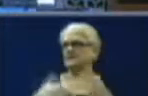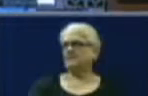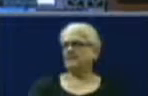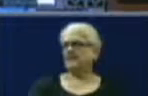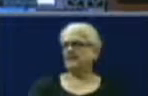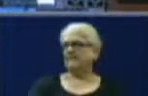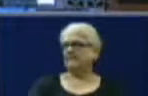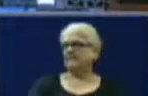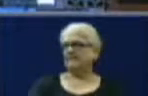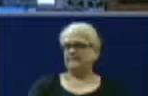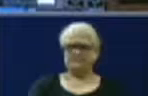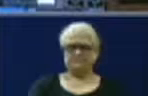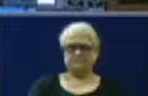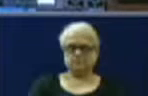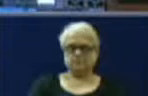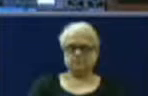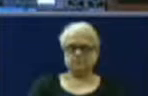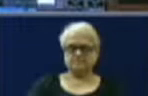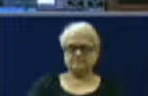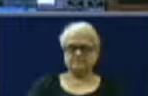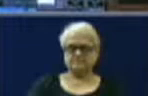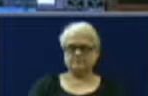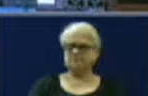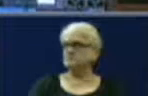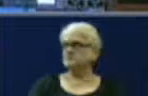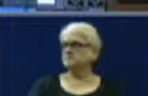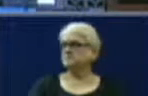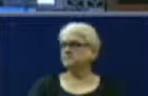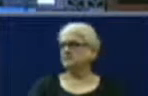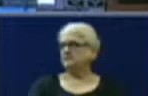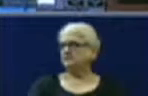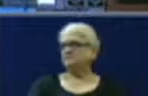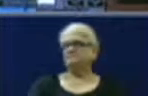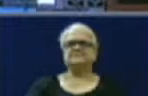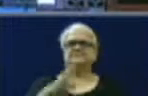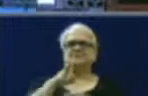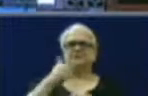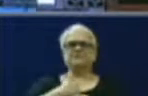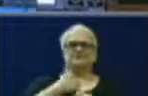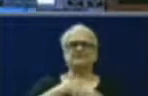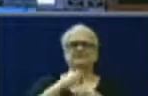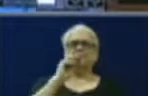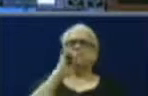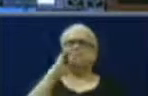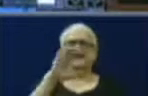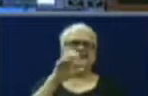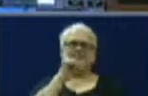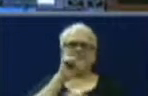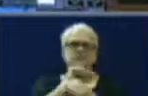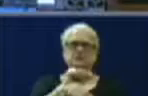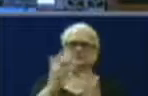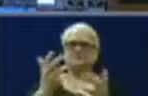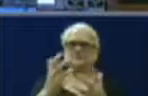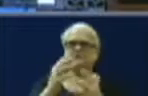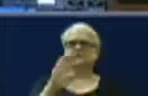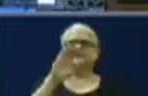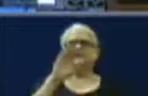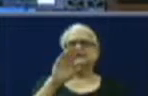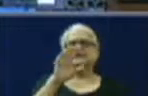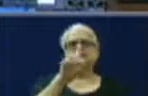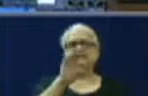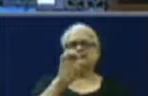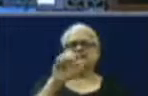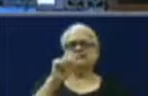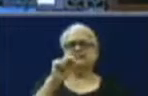Thank you very much for your remarks. I was having a conversation with myself. Next comes Deanne Flaherty. Ms. Flaherty?